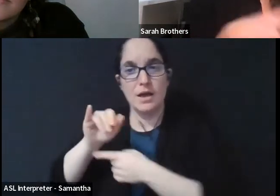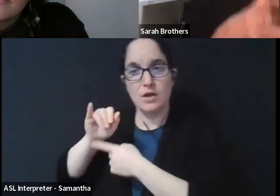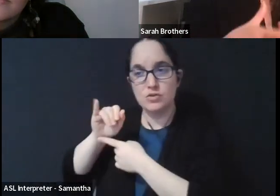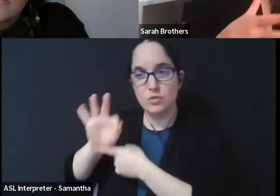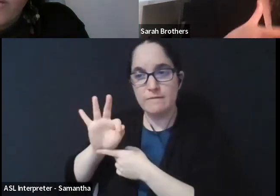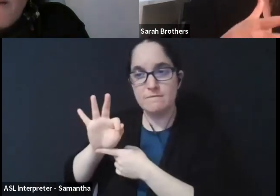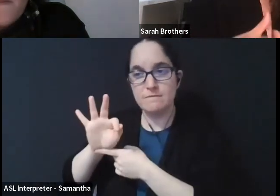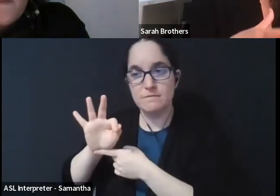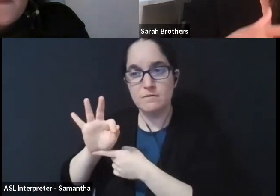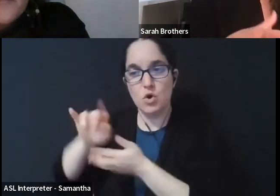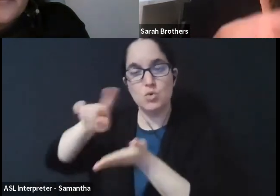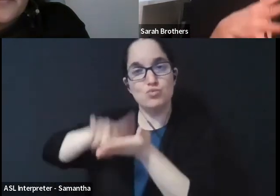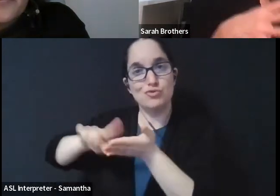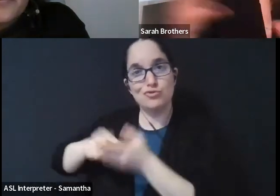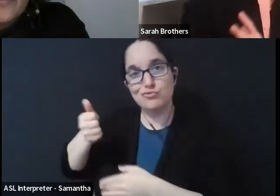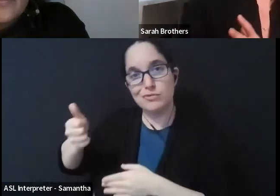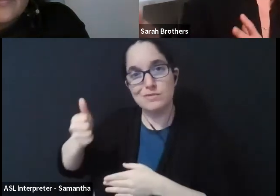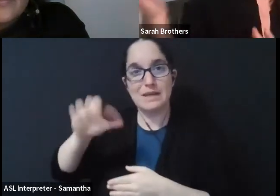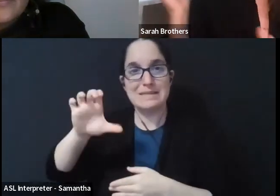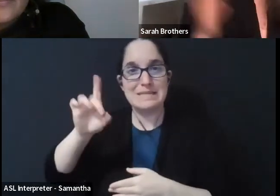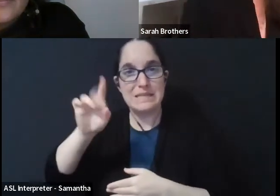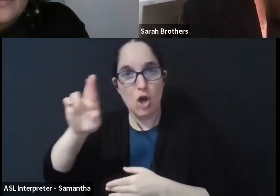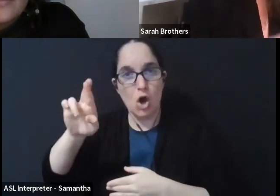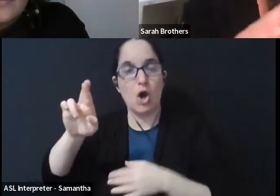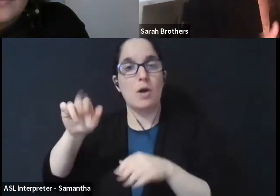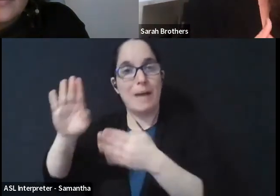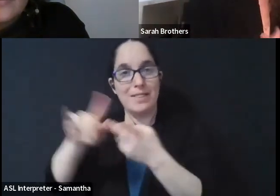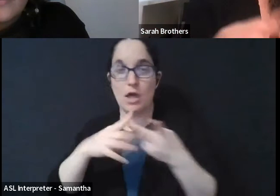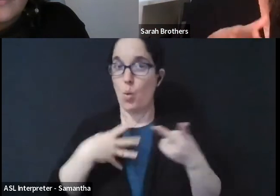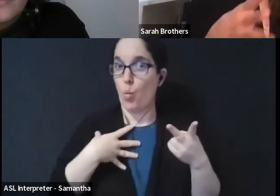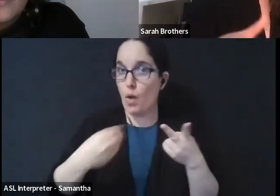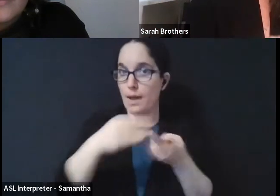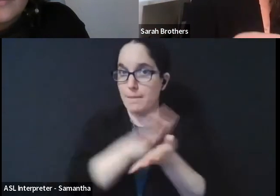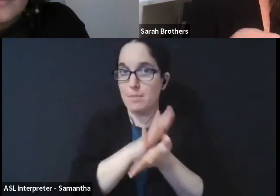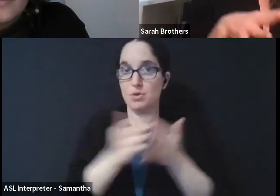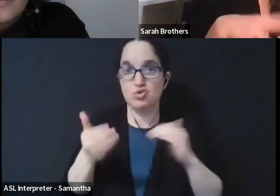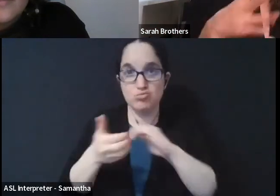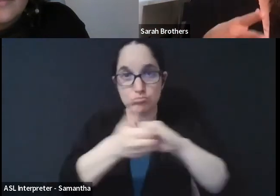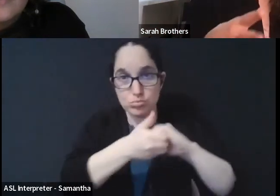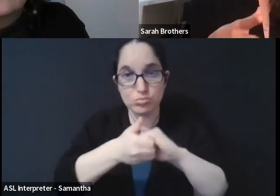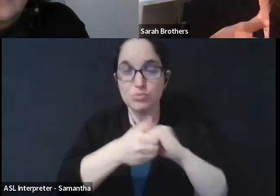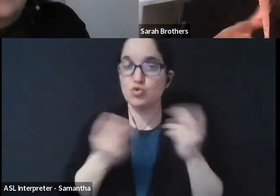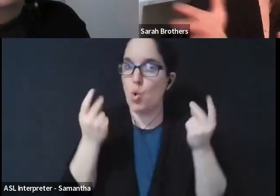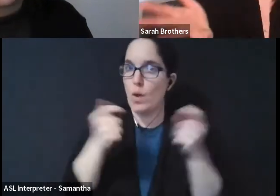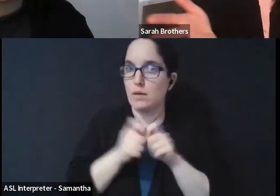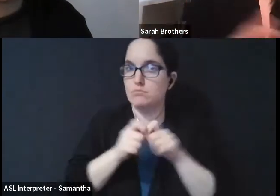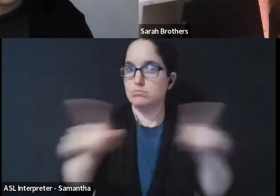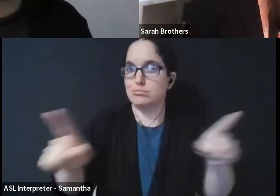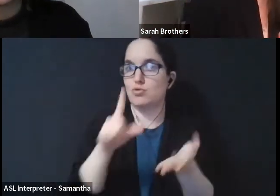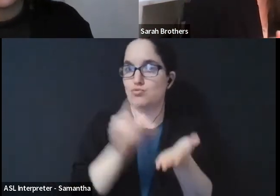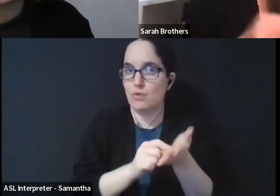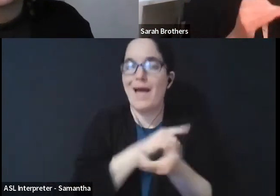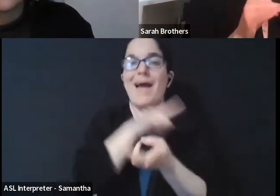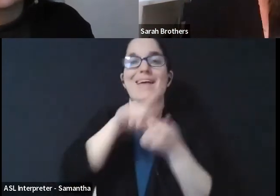Researchers who use CDR methods produce a collaborative white paper, for instance, so the results are out quickly and then published separately in